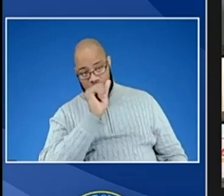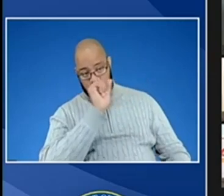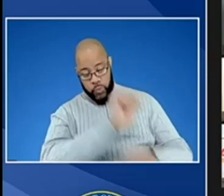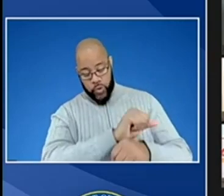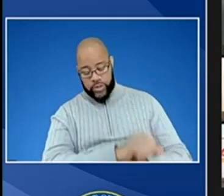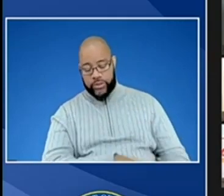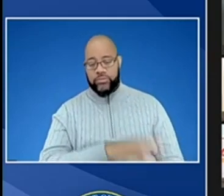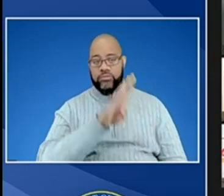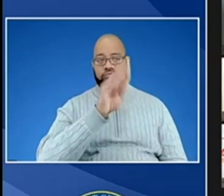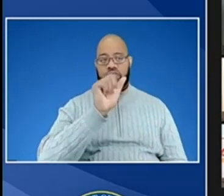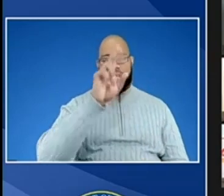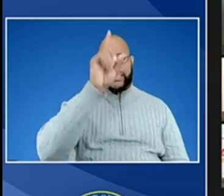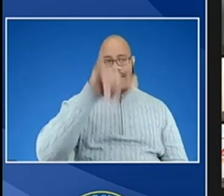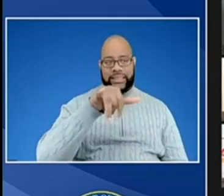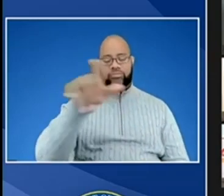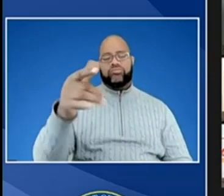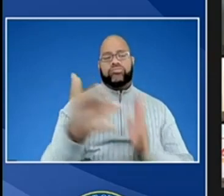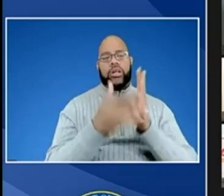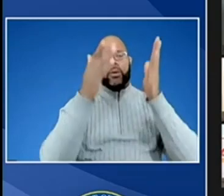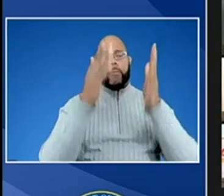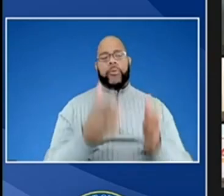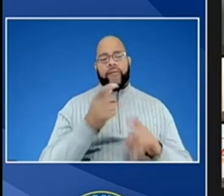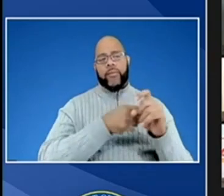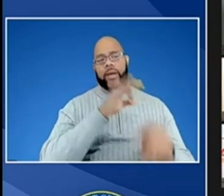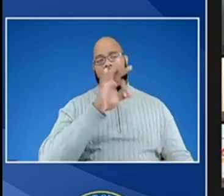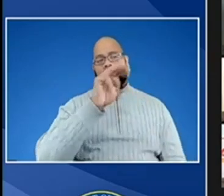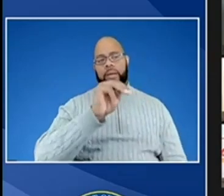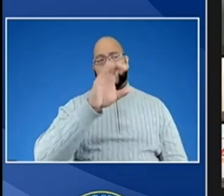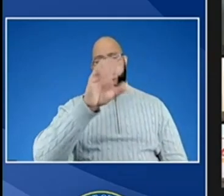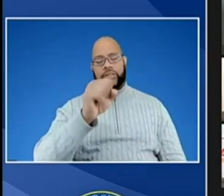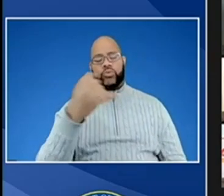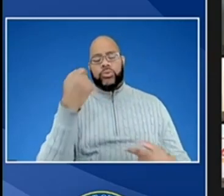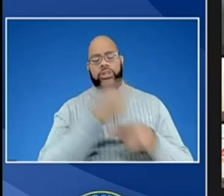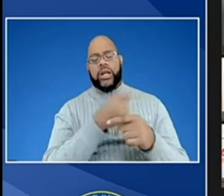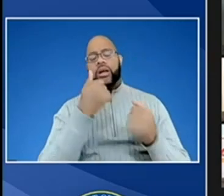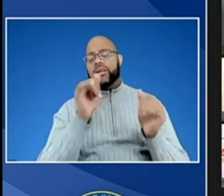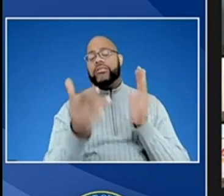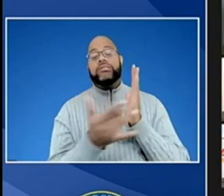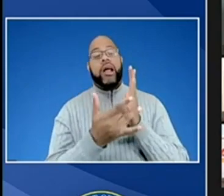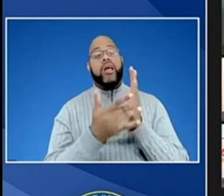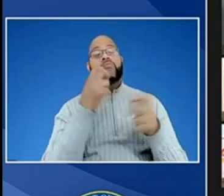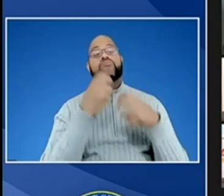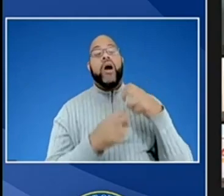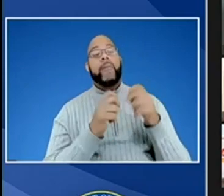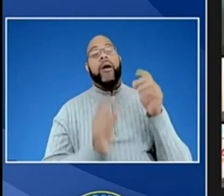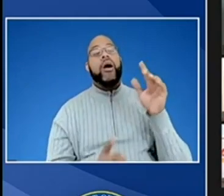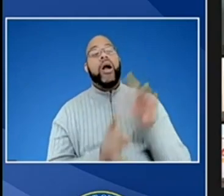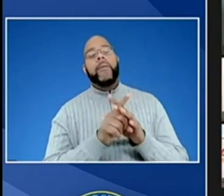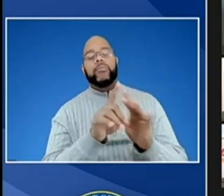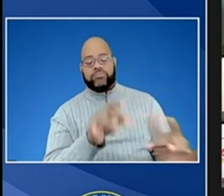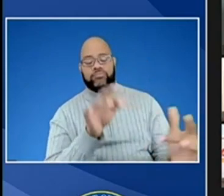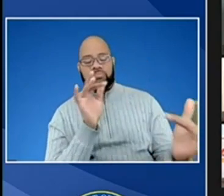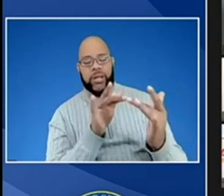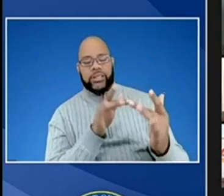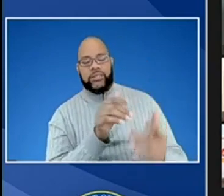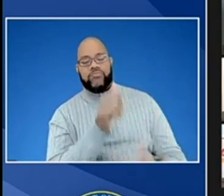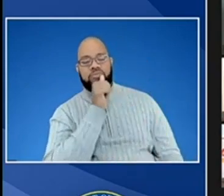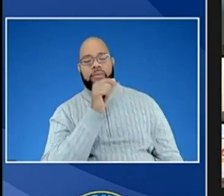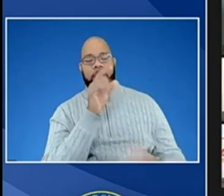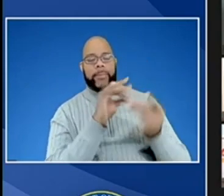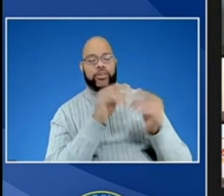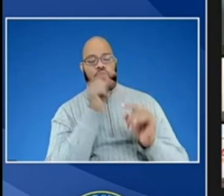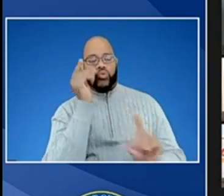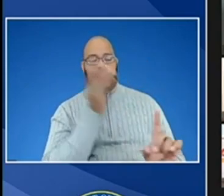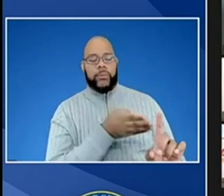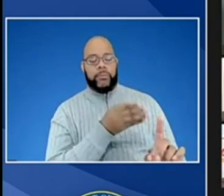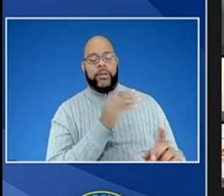Brady will be our technical person from FMCS today. So any of these technical problems, you can private message him